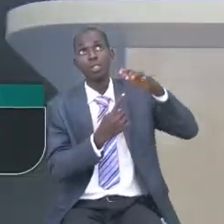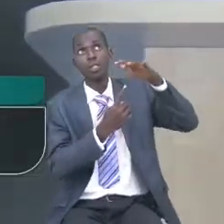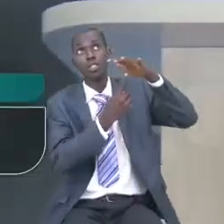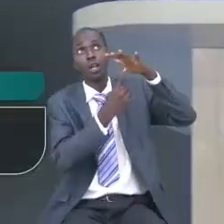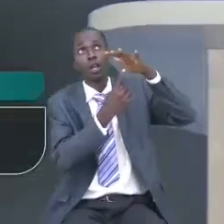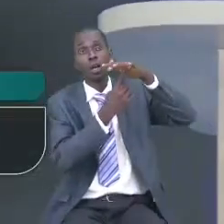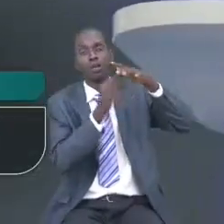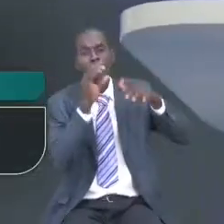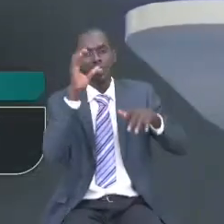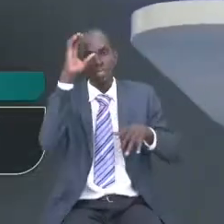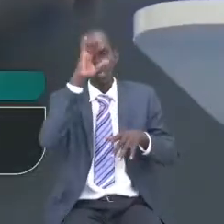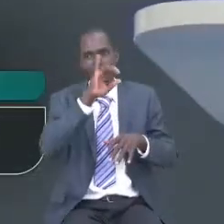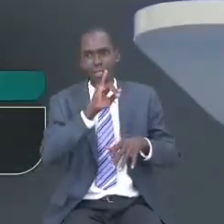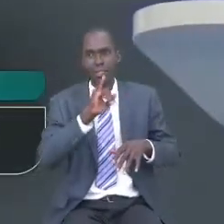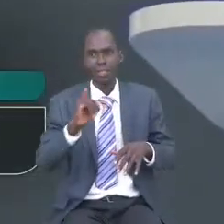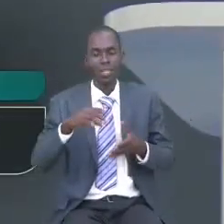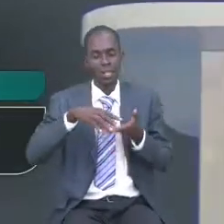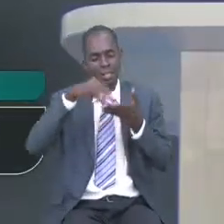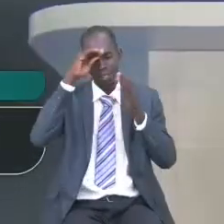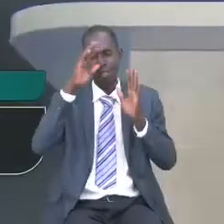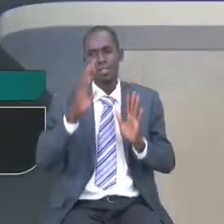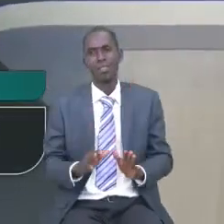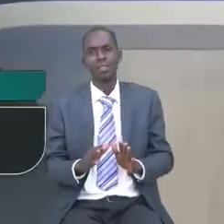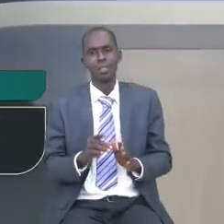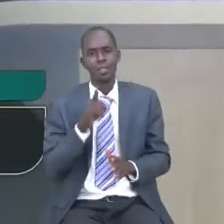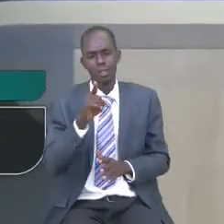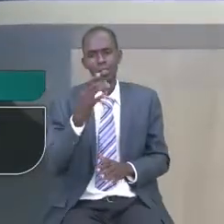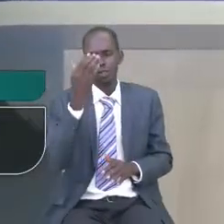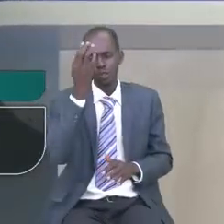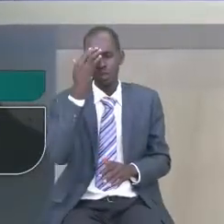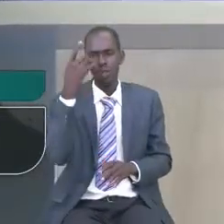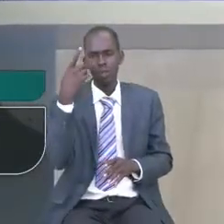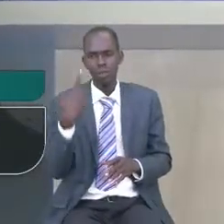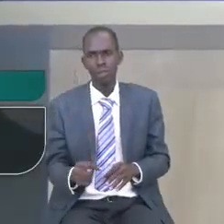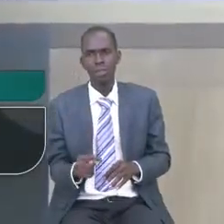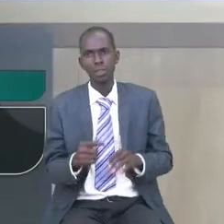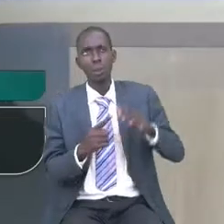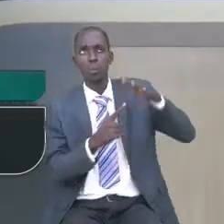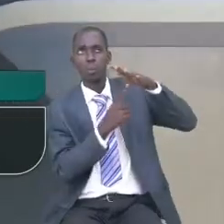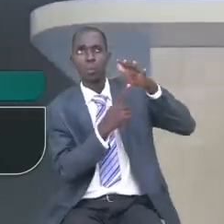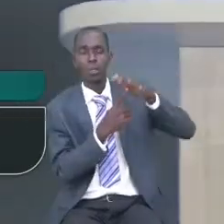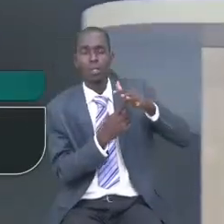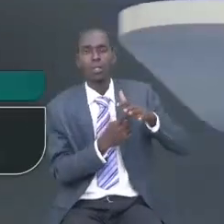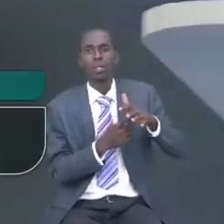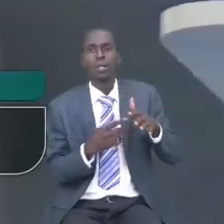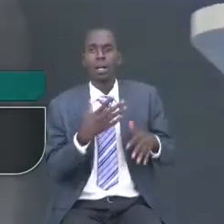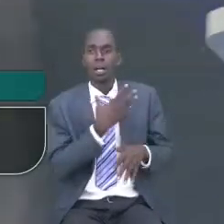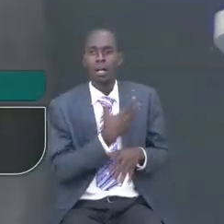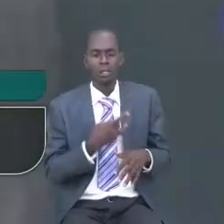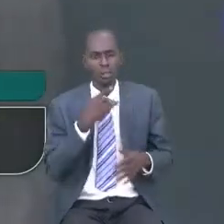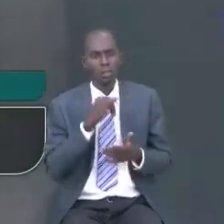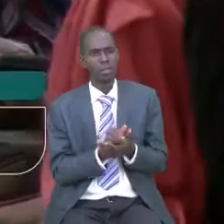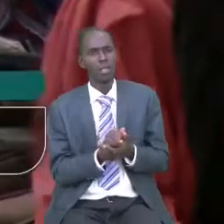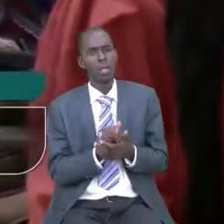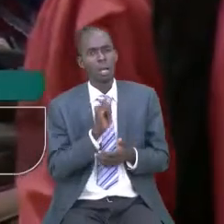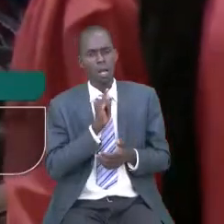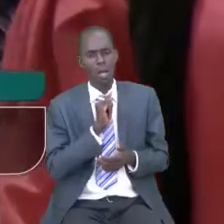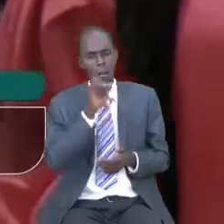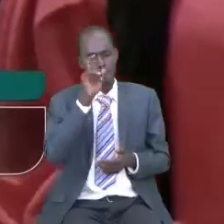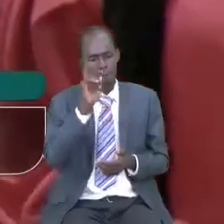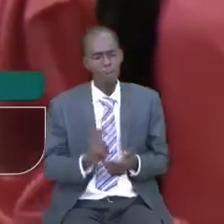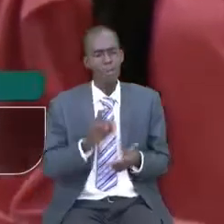peak-seeking learner. He knows the life he wants, and he says, I must